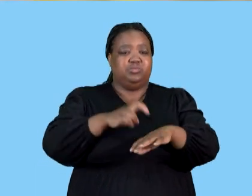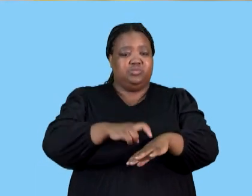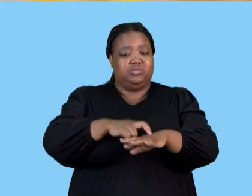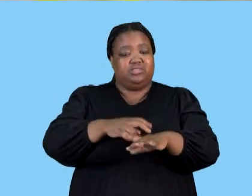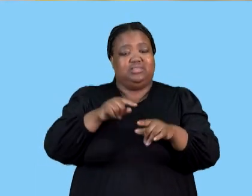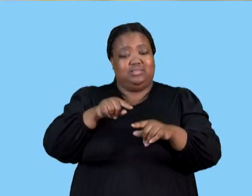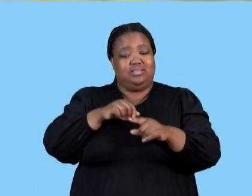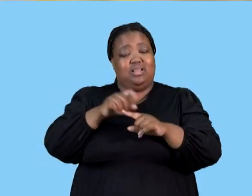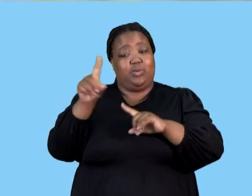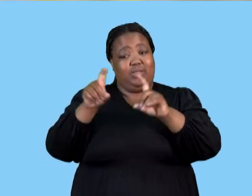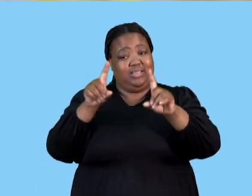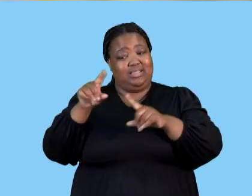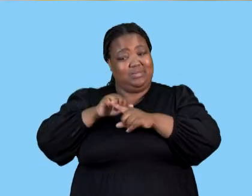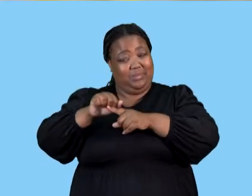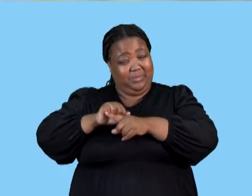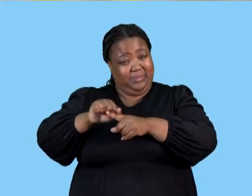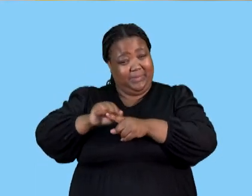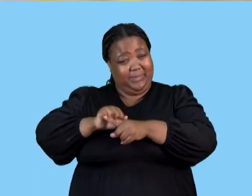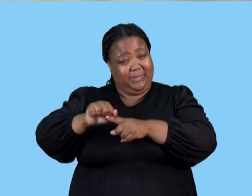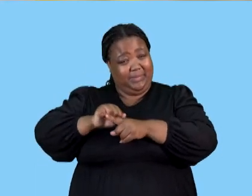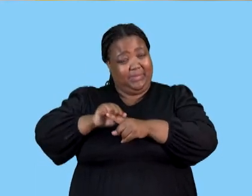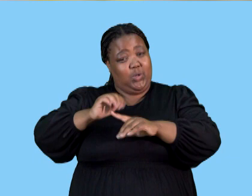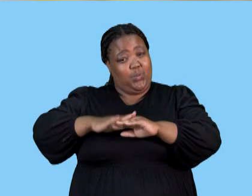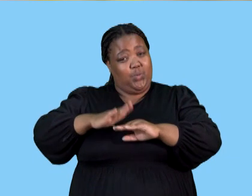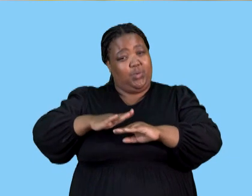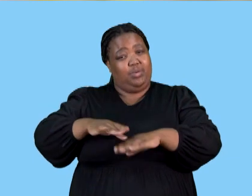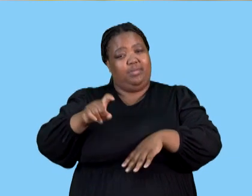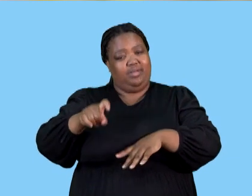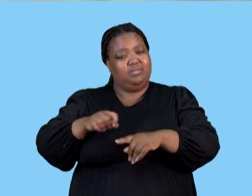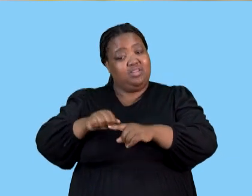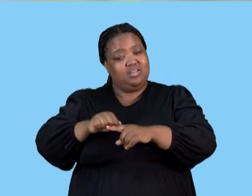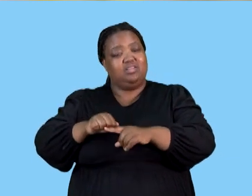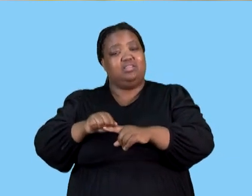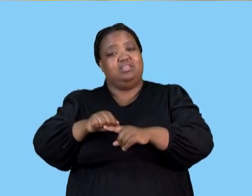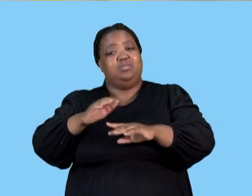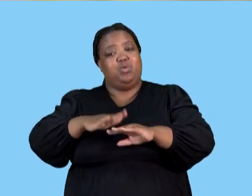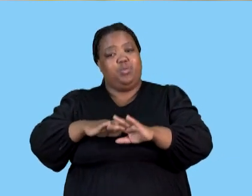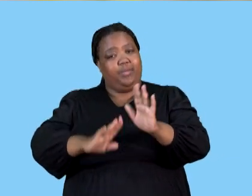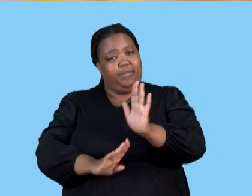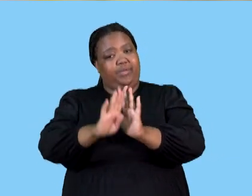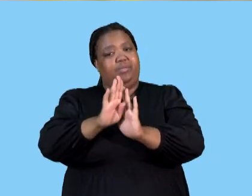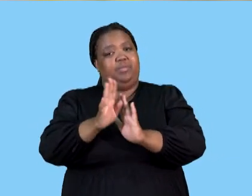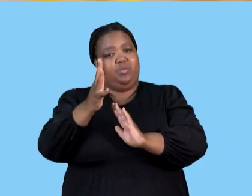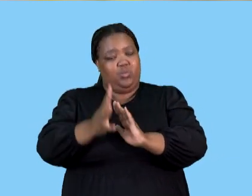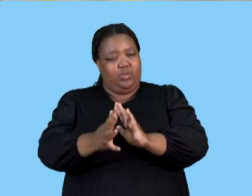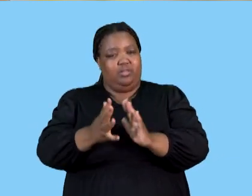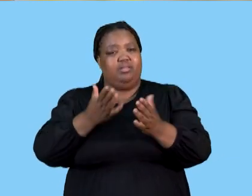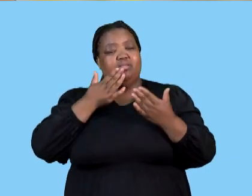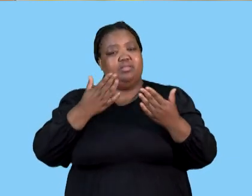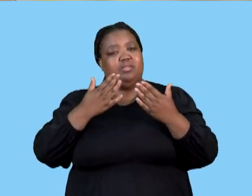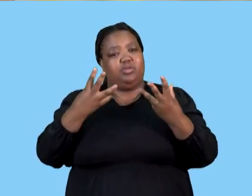cost. Dear learners, you need to continue practicing these questions. The more you practice, the better you